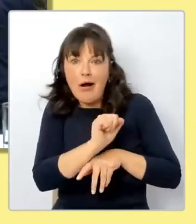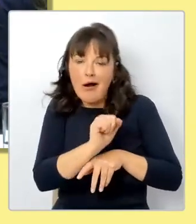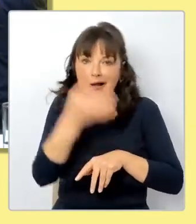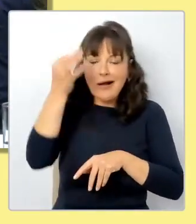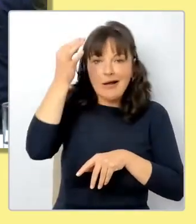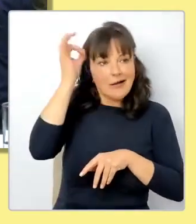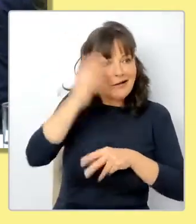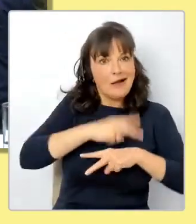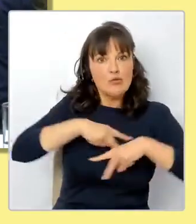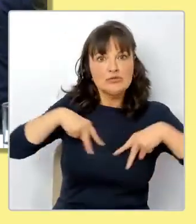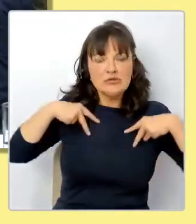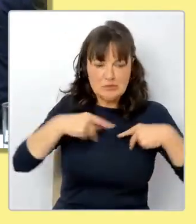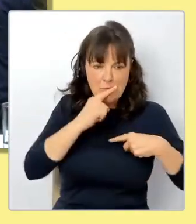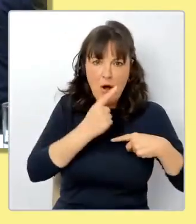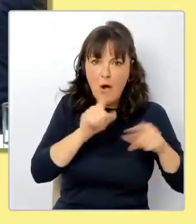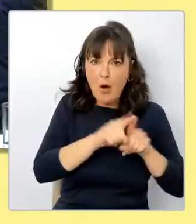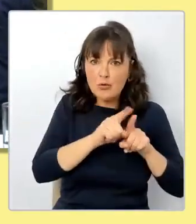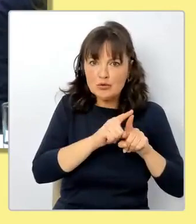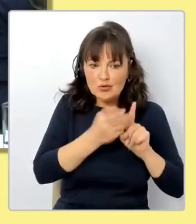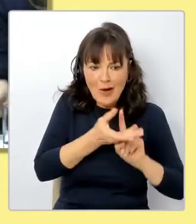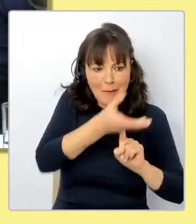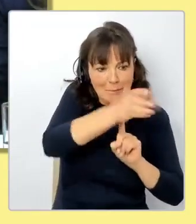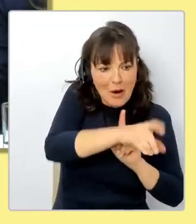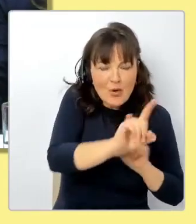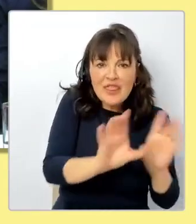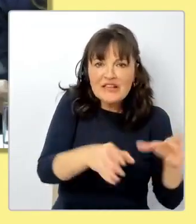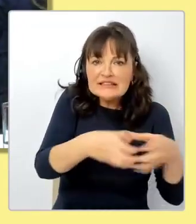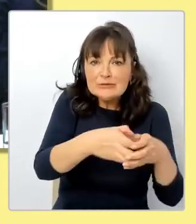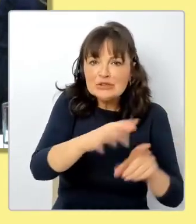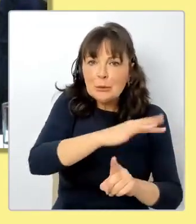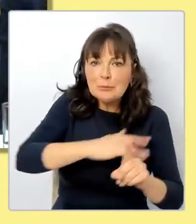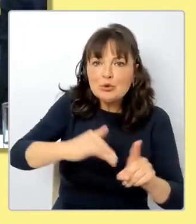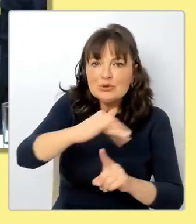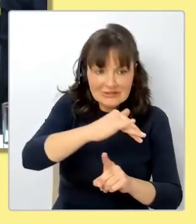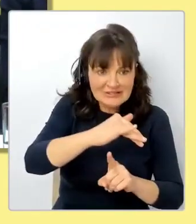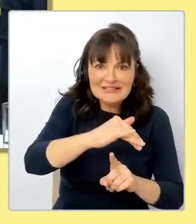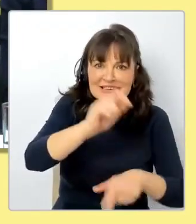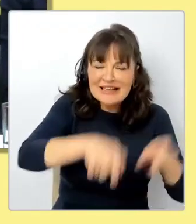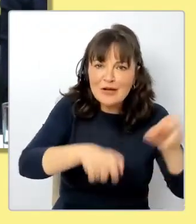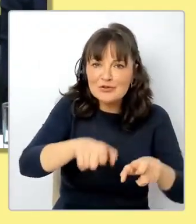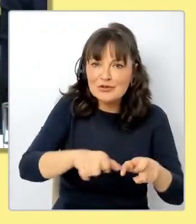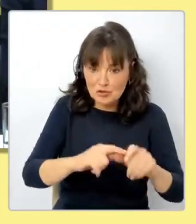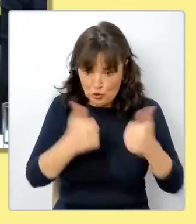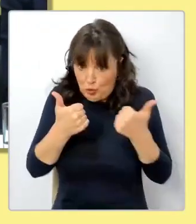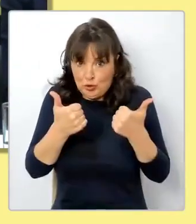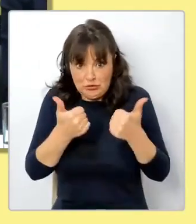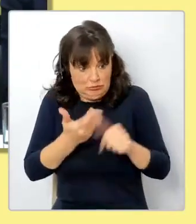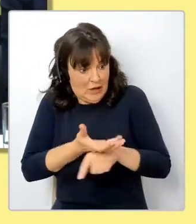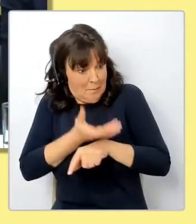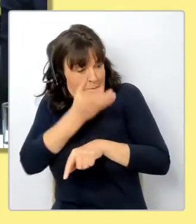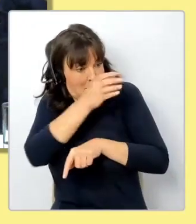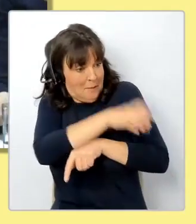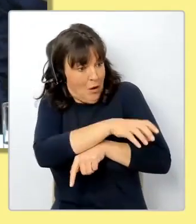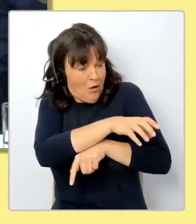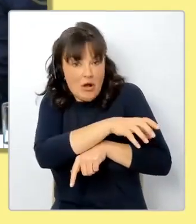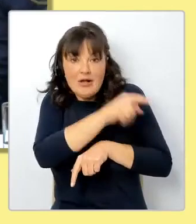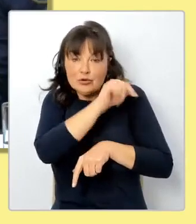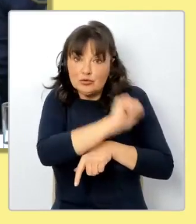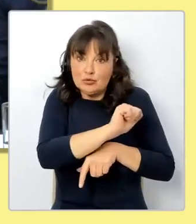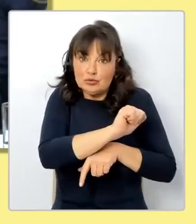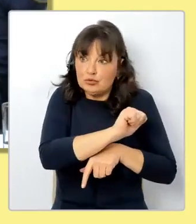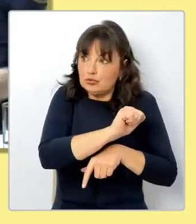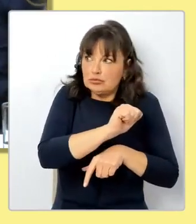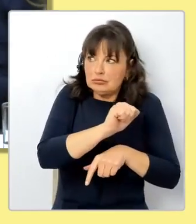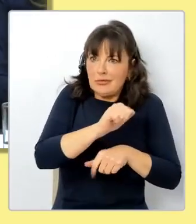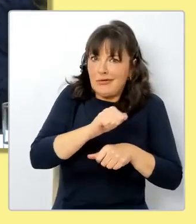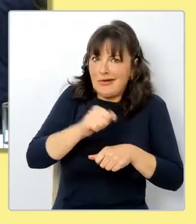work. Because it's all very well talking about empowering local government, but if that power just stays at the highest level of local government, doesn't actually get down